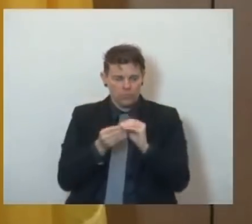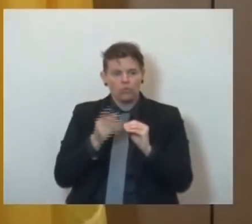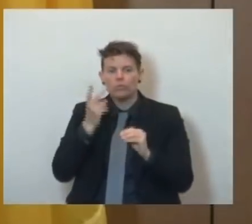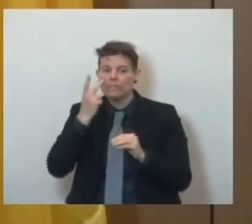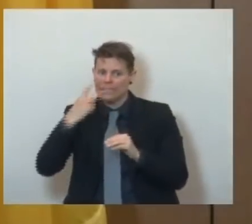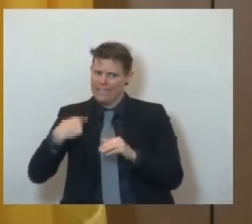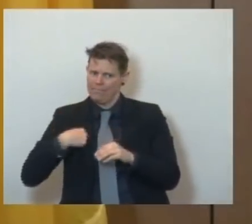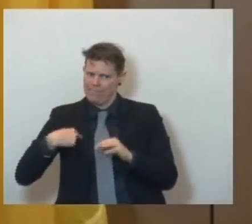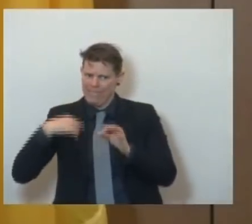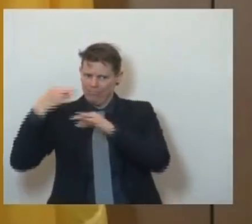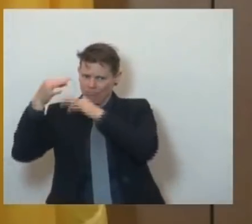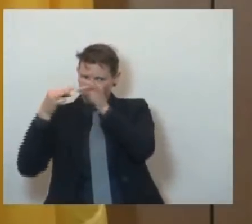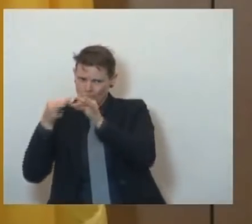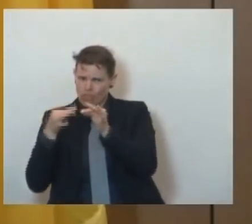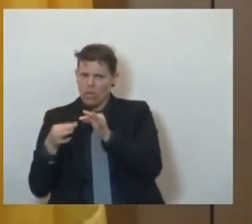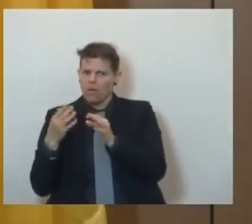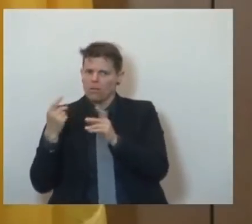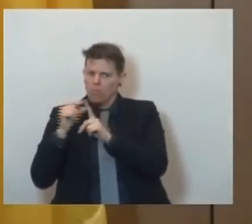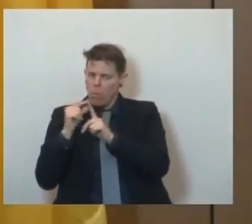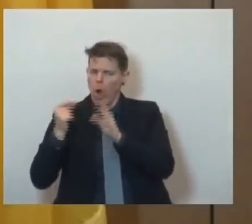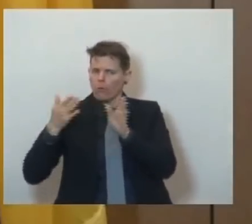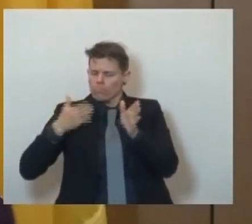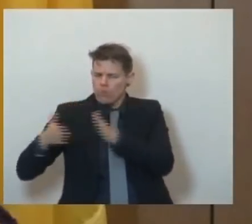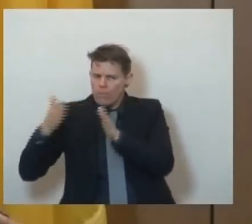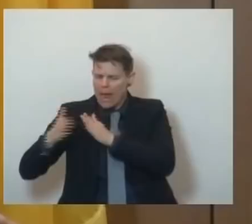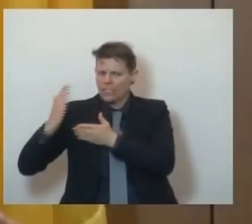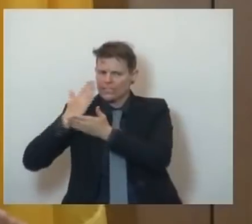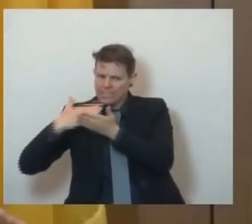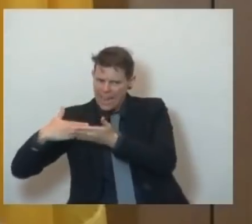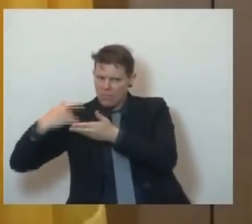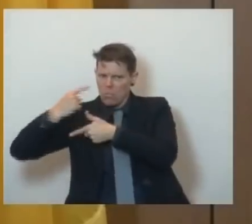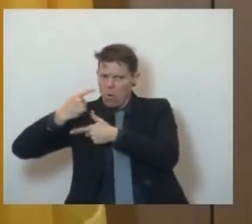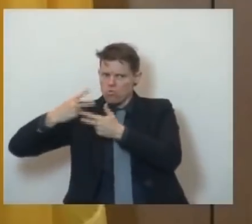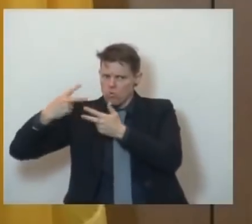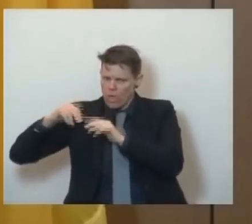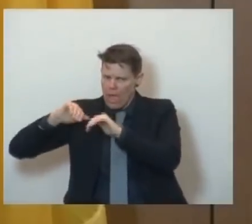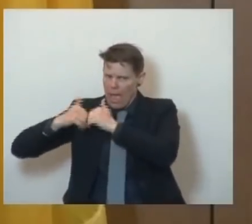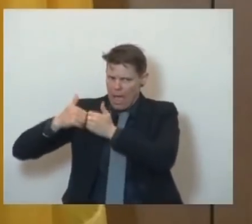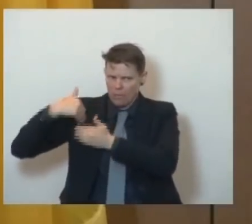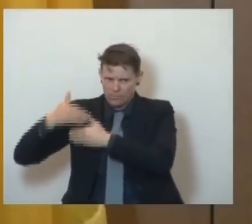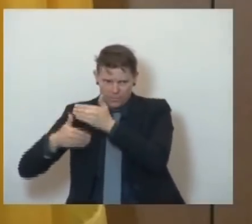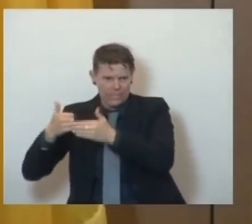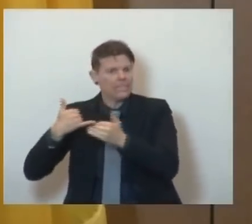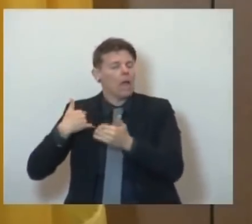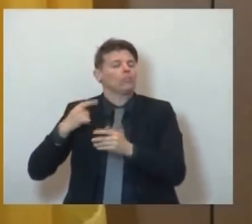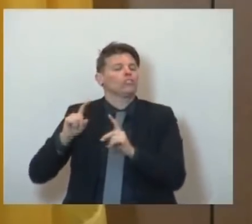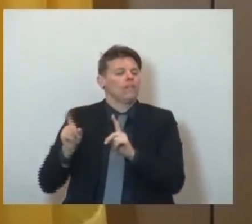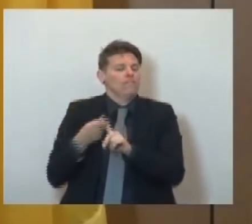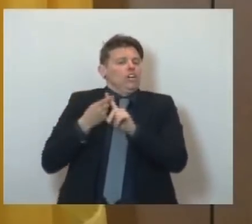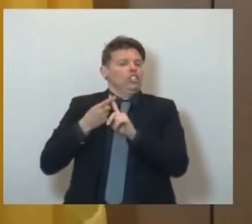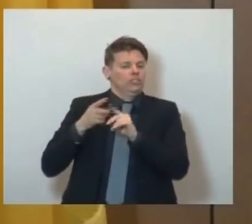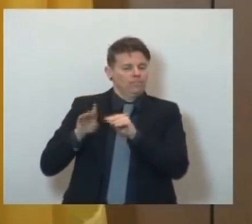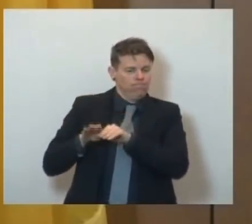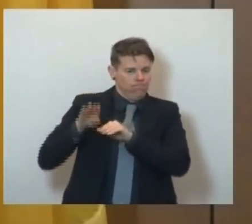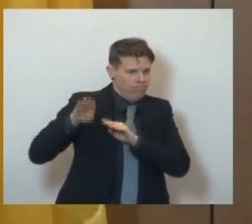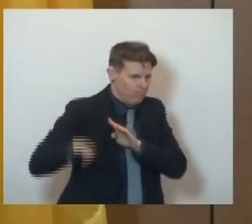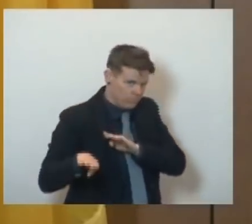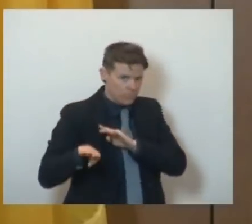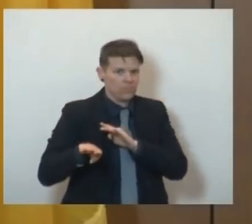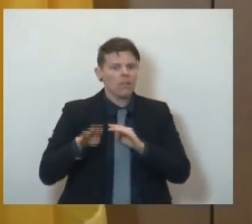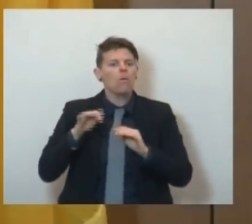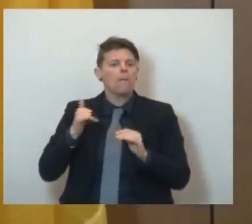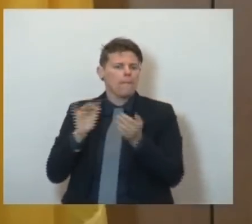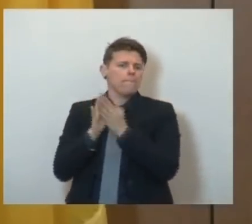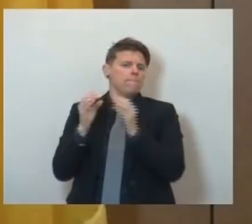preparation phase to phase 1, phase 2, phase 3, as we're looking at that, that's going to be the most difficult aspect